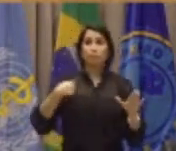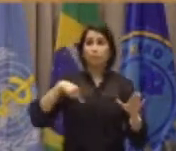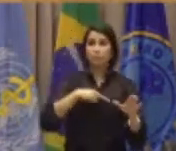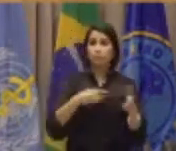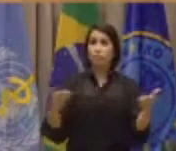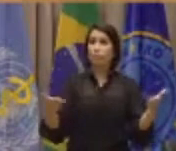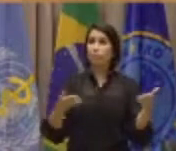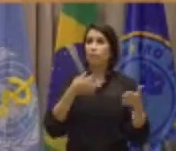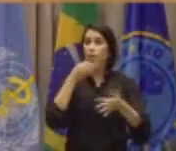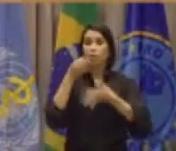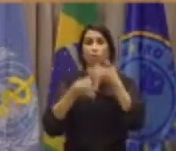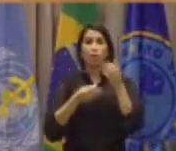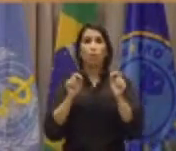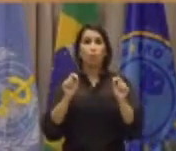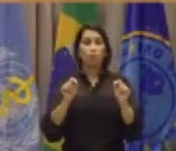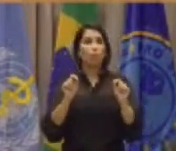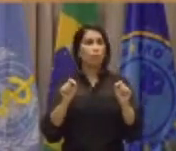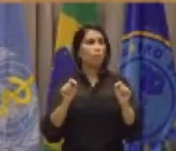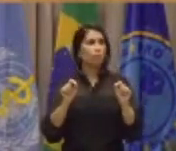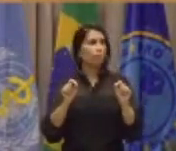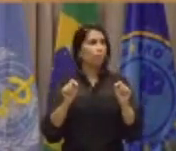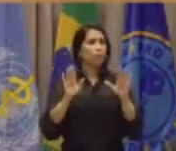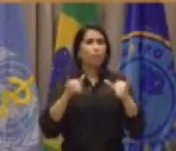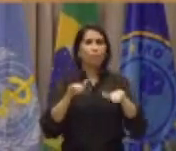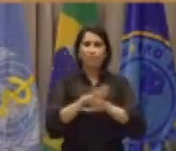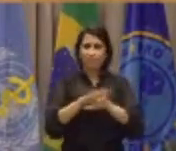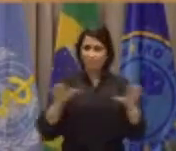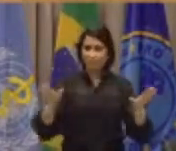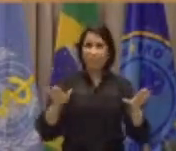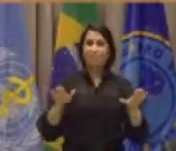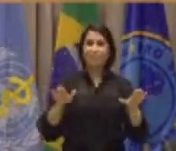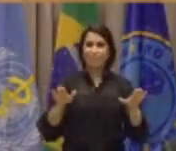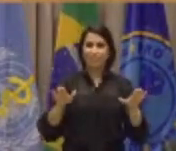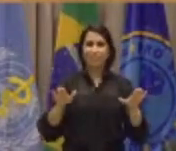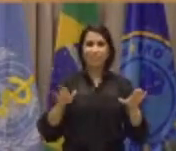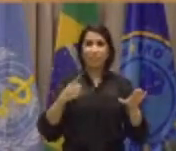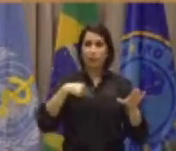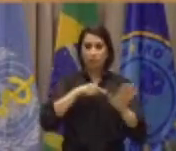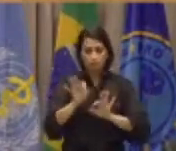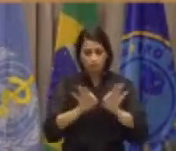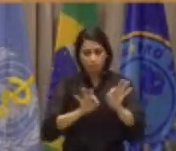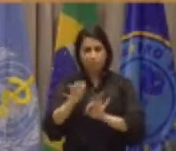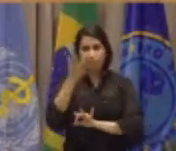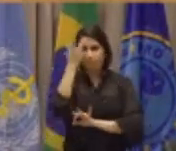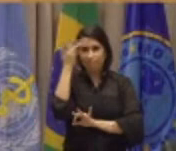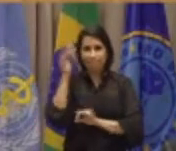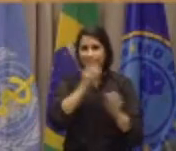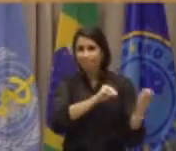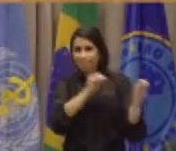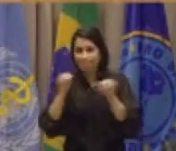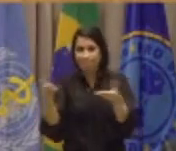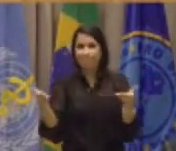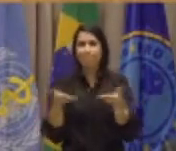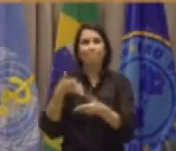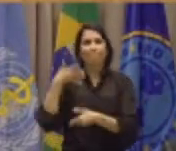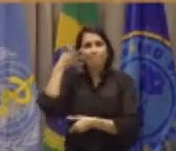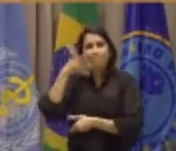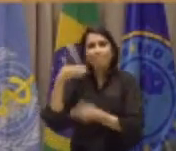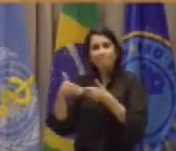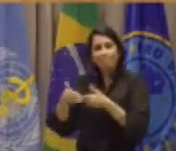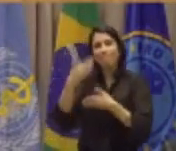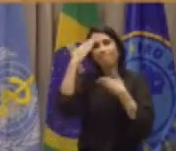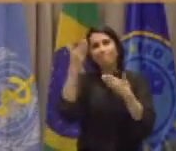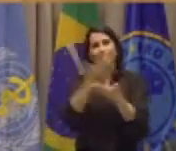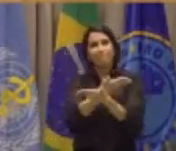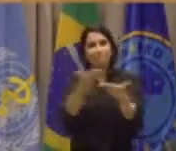sense. So we are very happy with Roberto's suggestion, and we have to prepare ourselves, and tomorrow